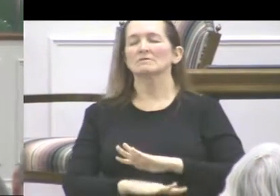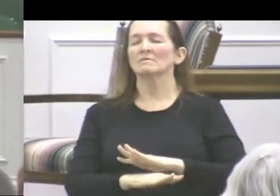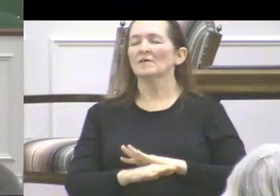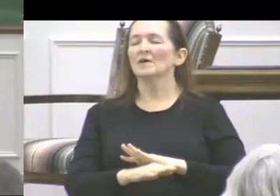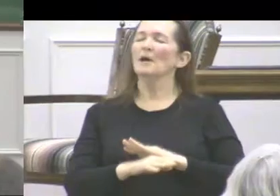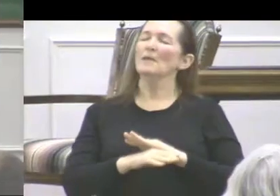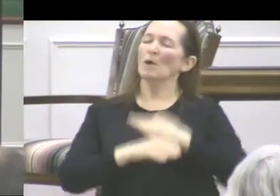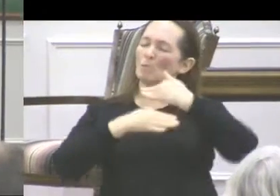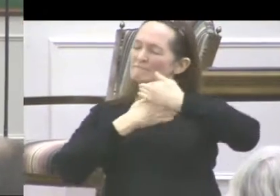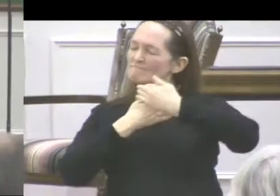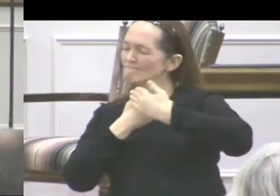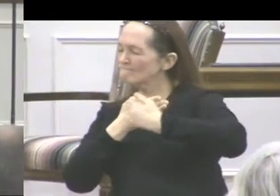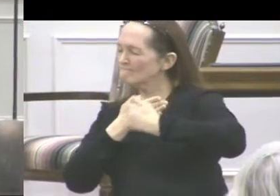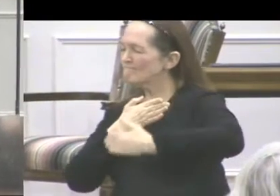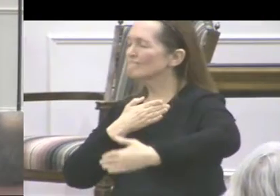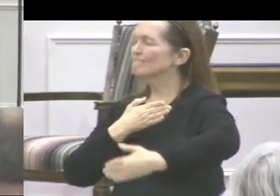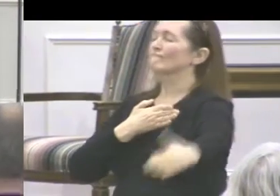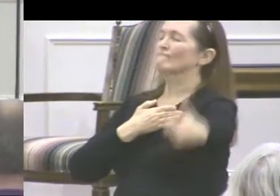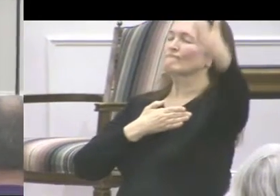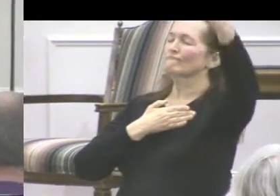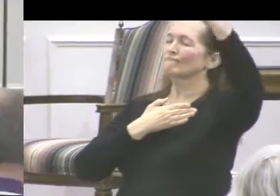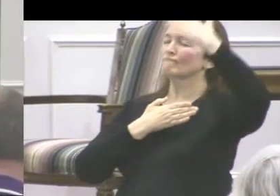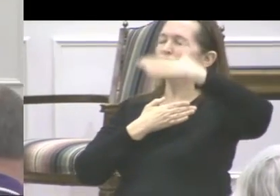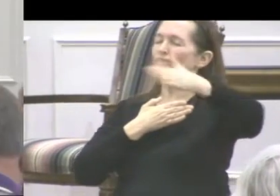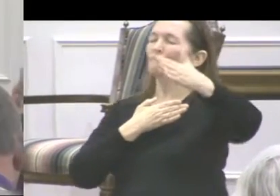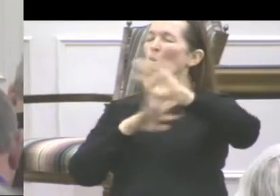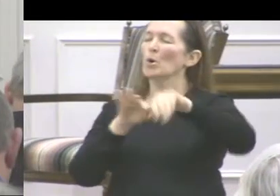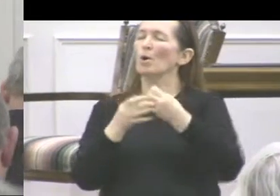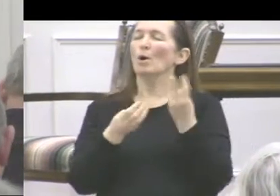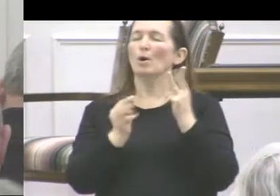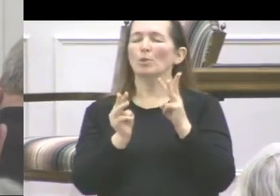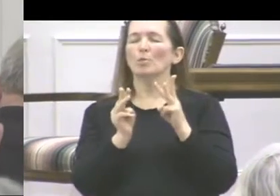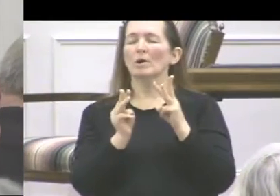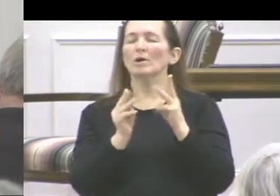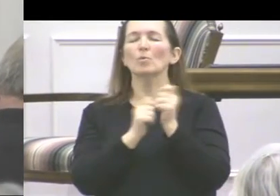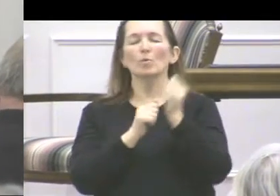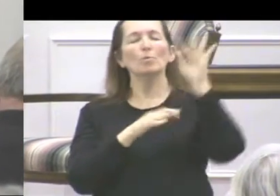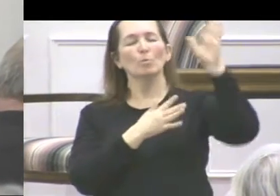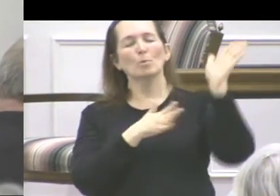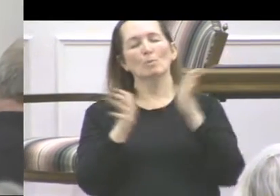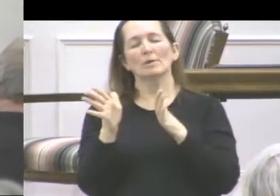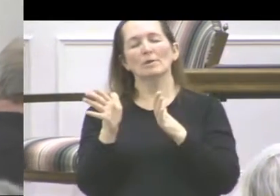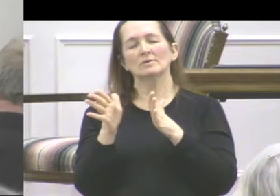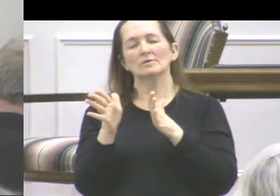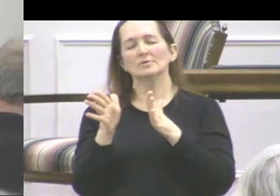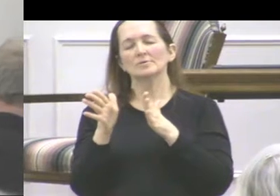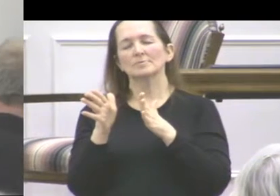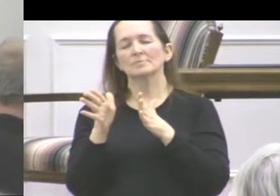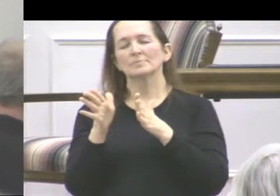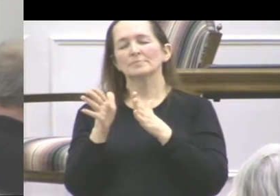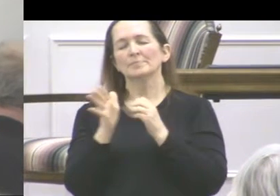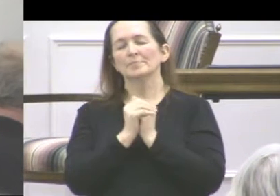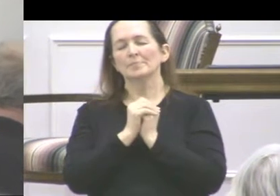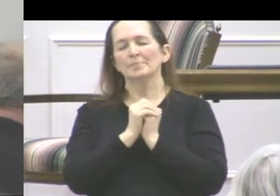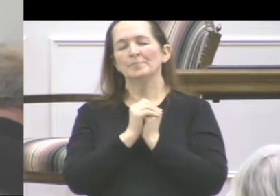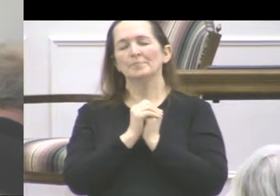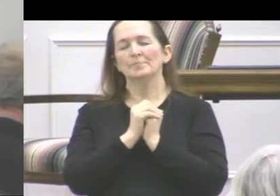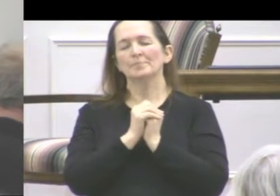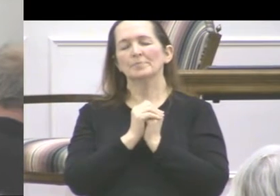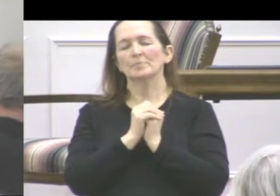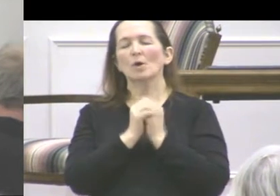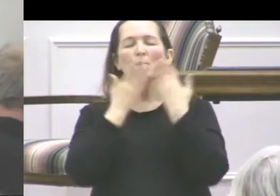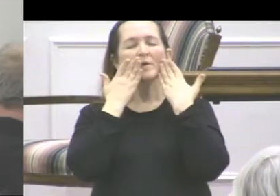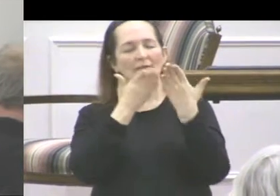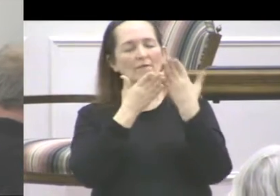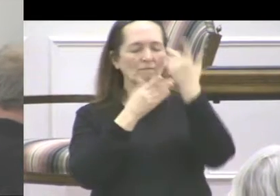receive the benefits that you've promised to us, Lord, but that most importantly, Lord, that your kingdom is furthered here in our world.